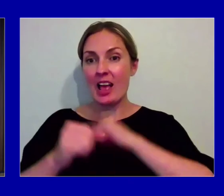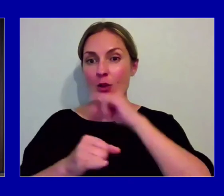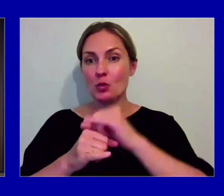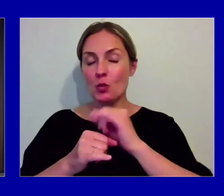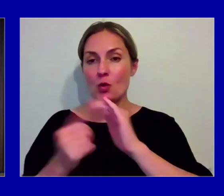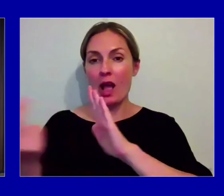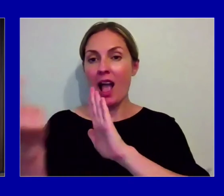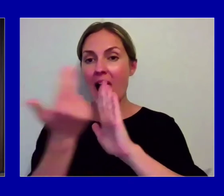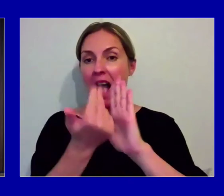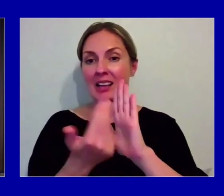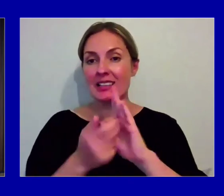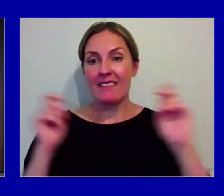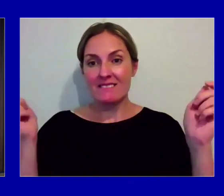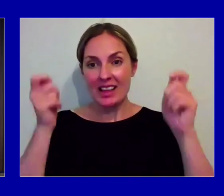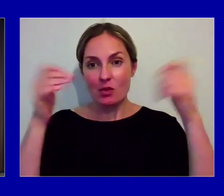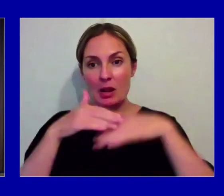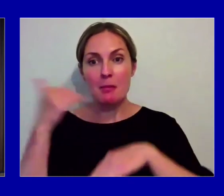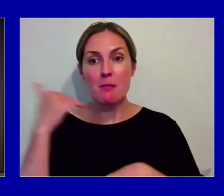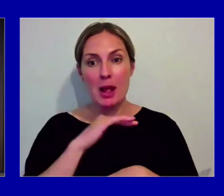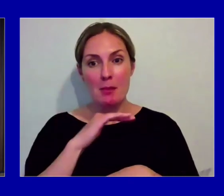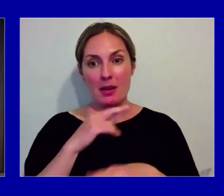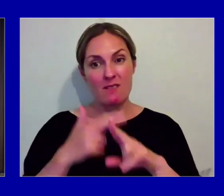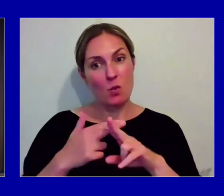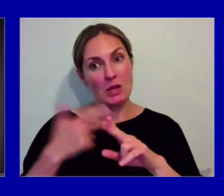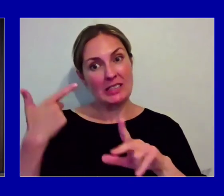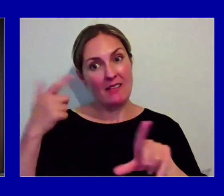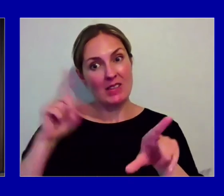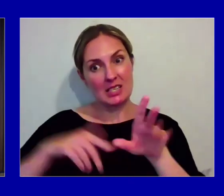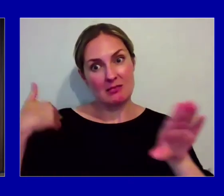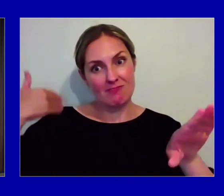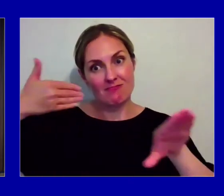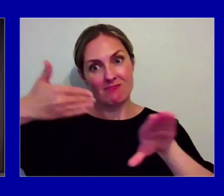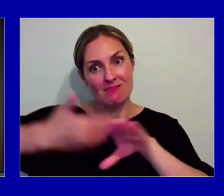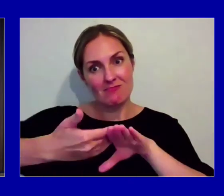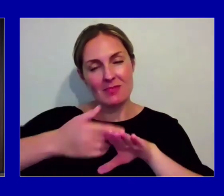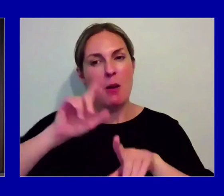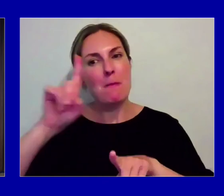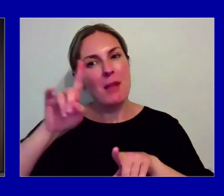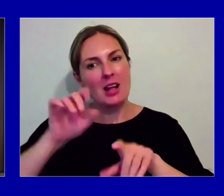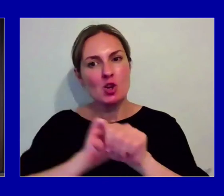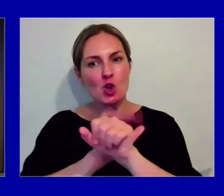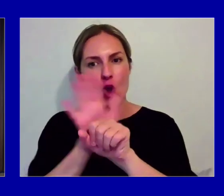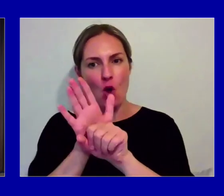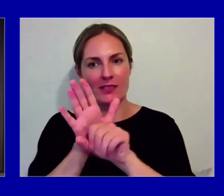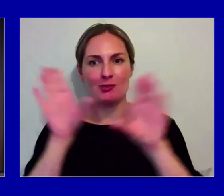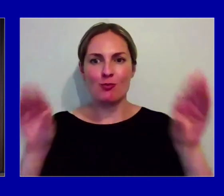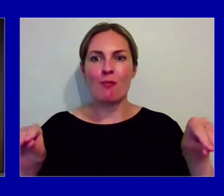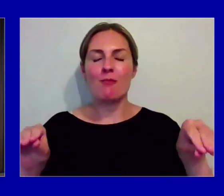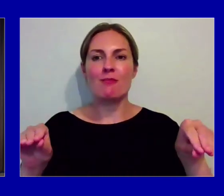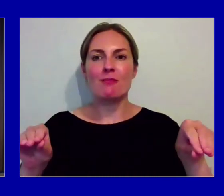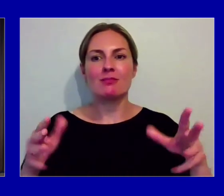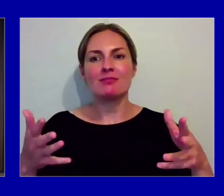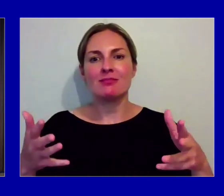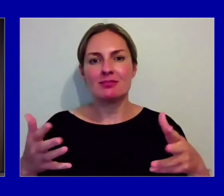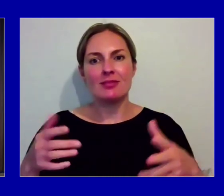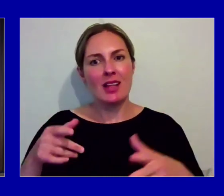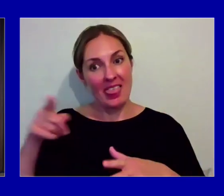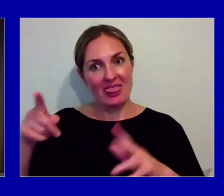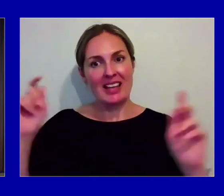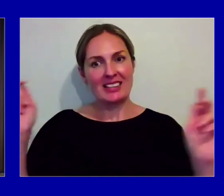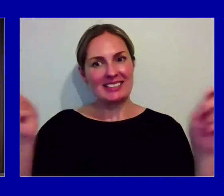for seven years, I think. Um, and now we haven't done that since COVID. Uh, and that was a ceremony that brought dance. It